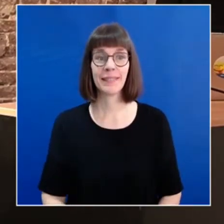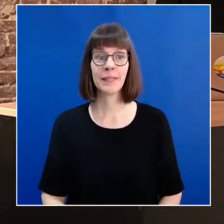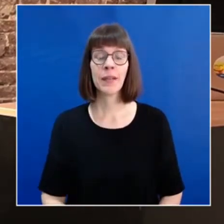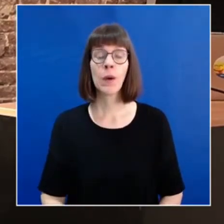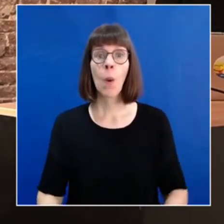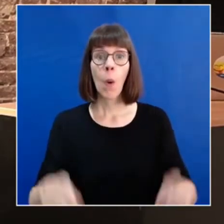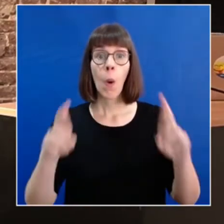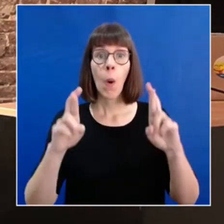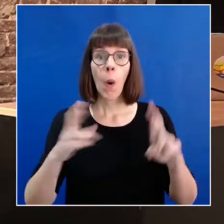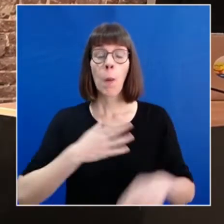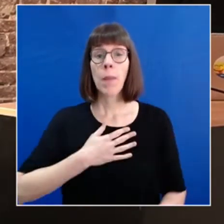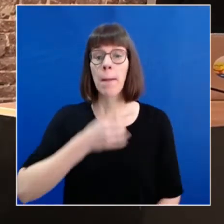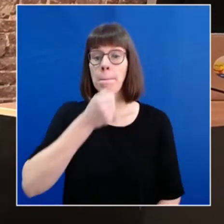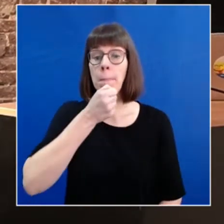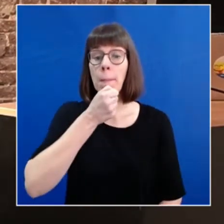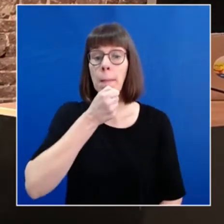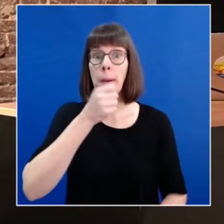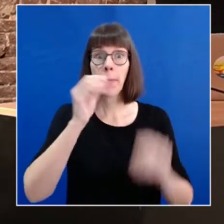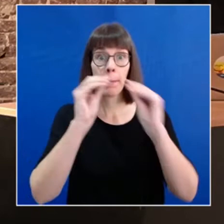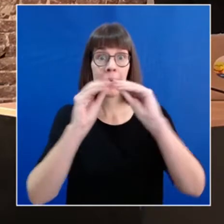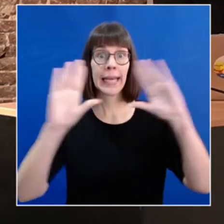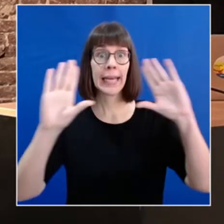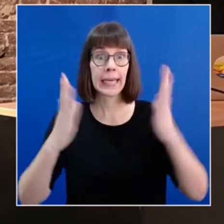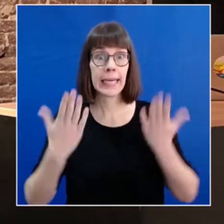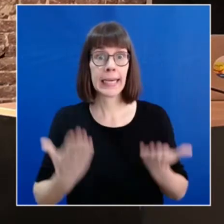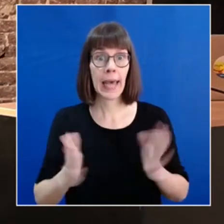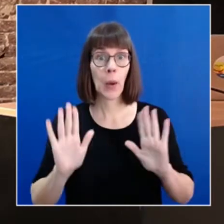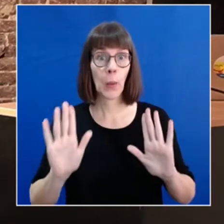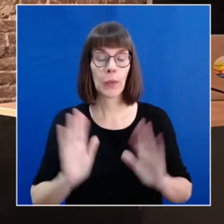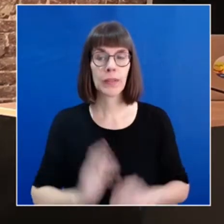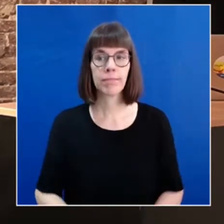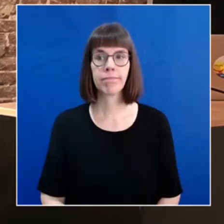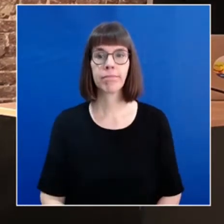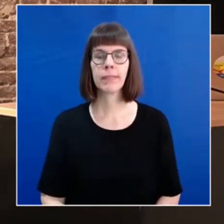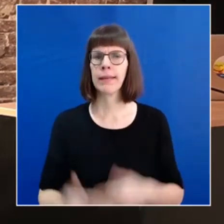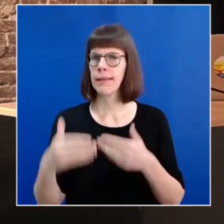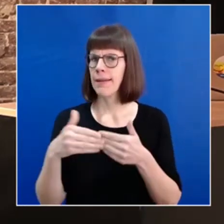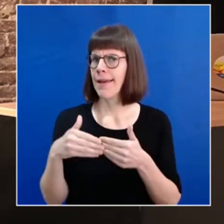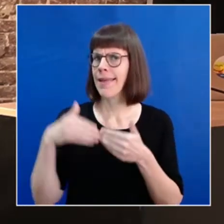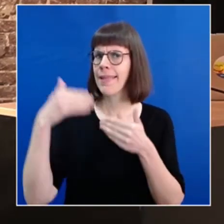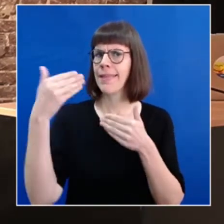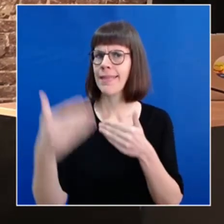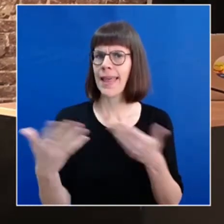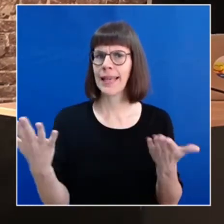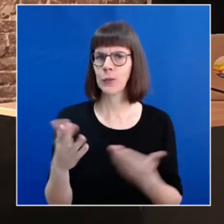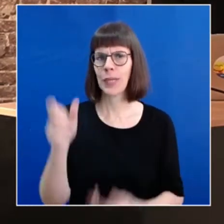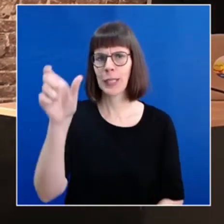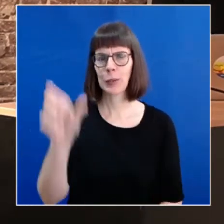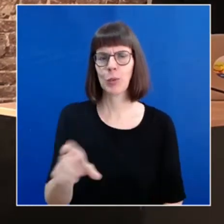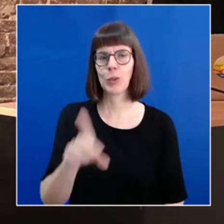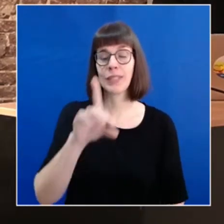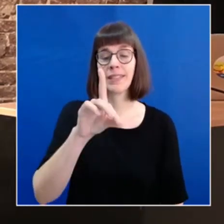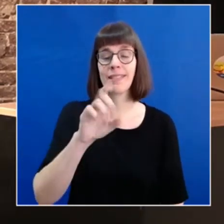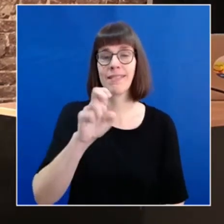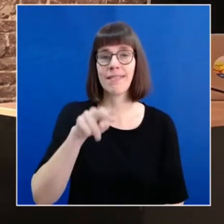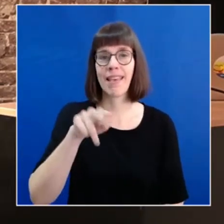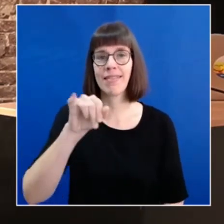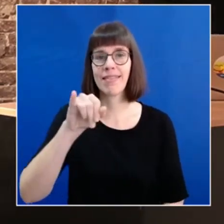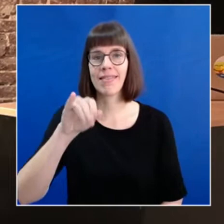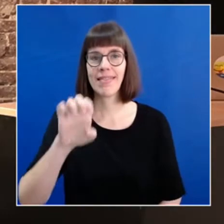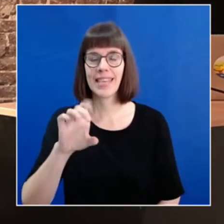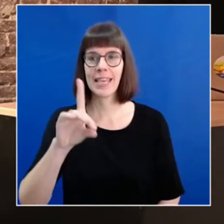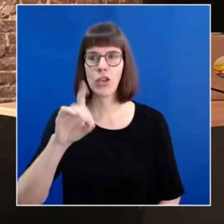than it was during the introduction. Now, next up, we have Dennie Declercq. And I first met